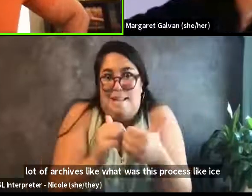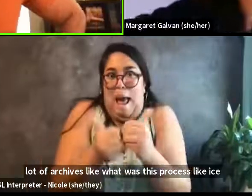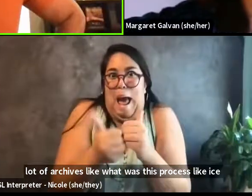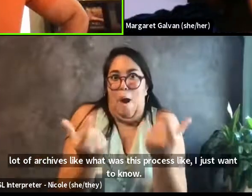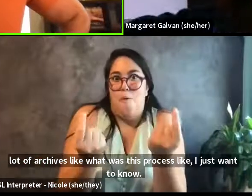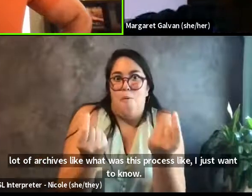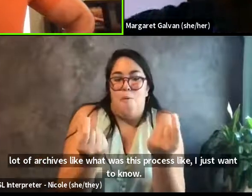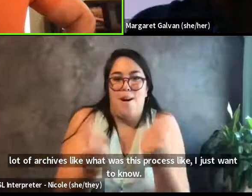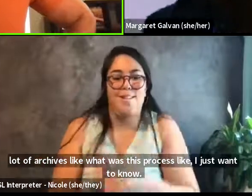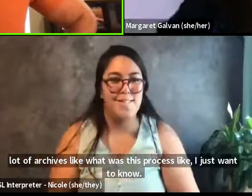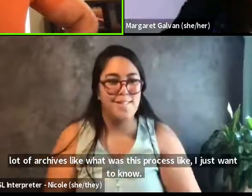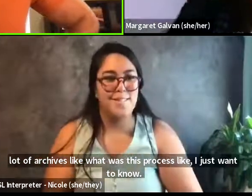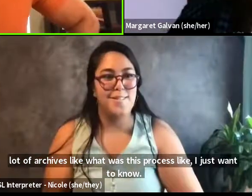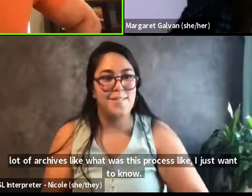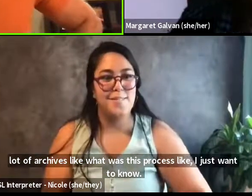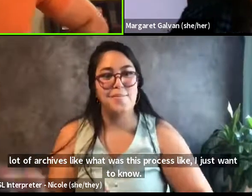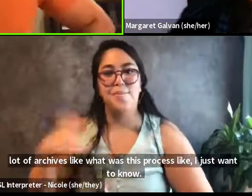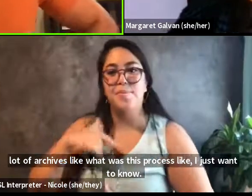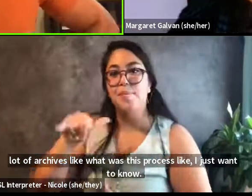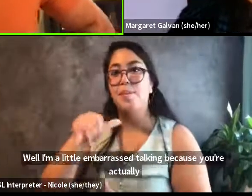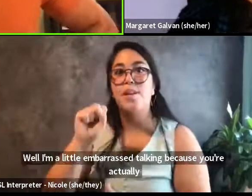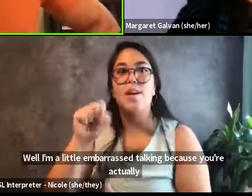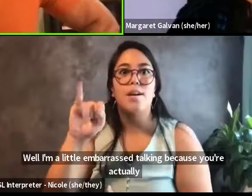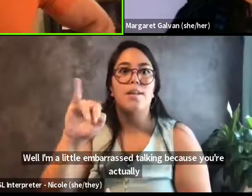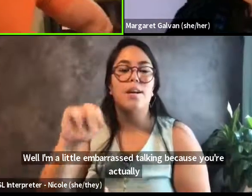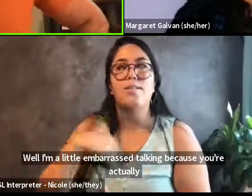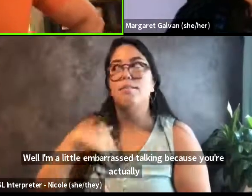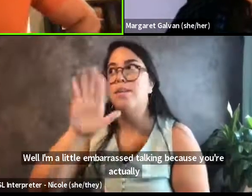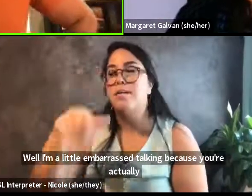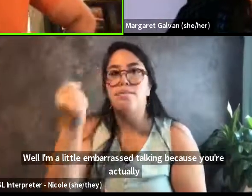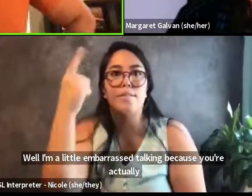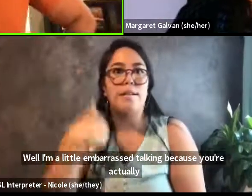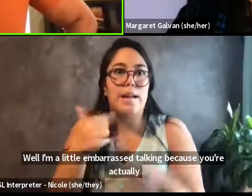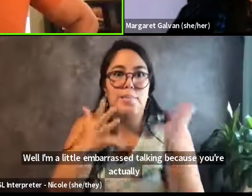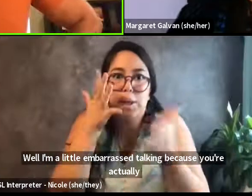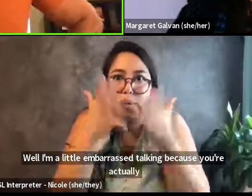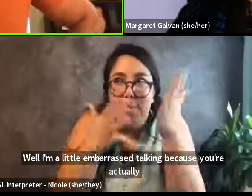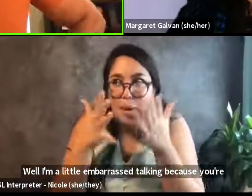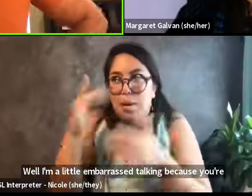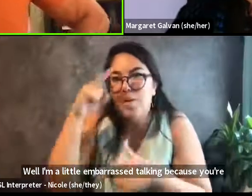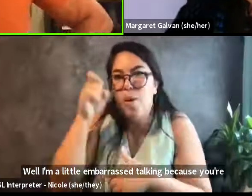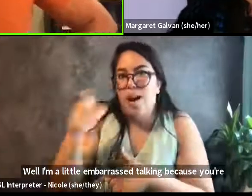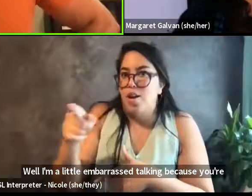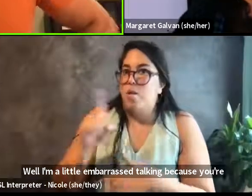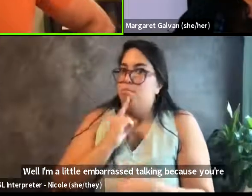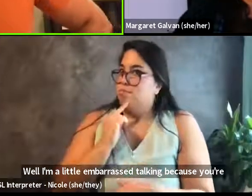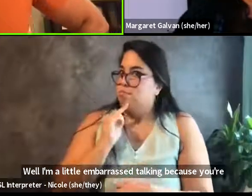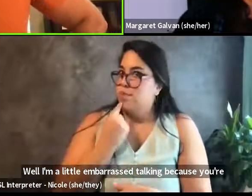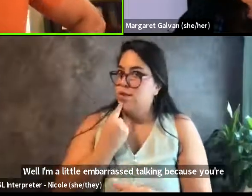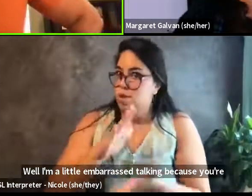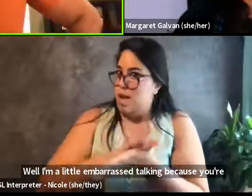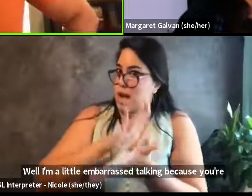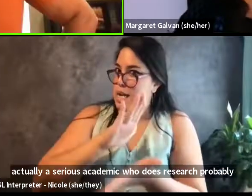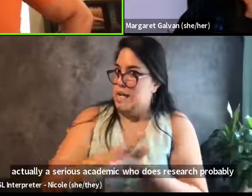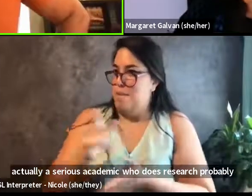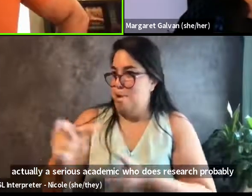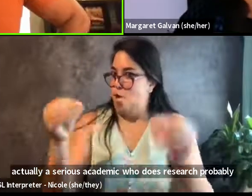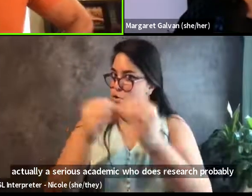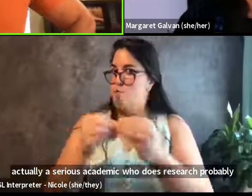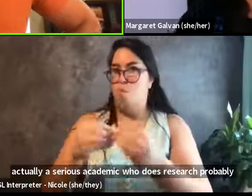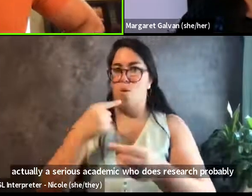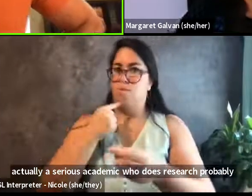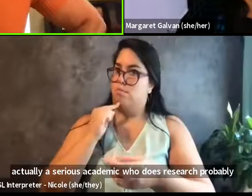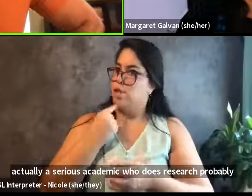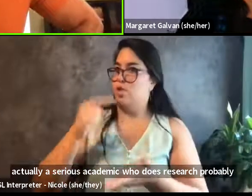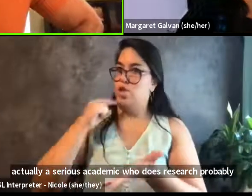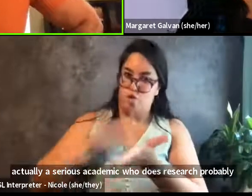Well, I'm, I'm a little embarrassed talking to you cause you're, you're actually a serious academic who does research probably in much more sophisticated ways than I do.